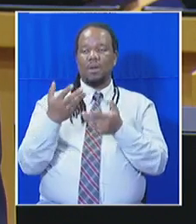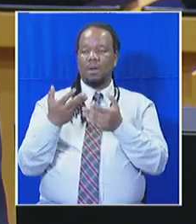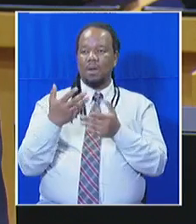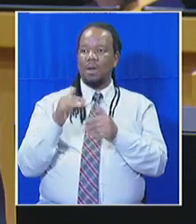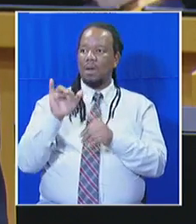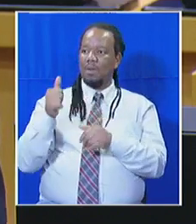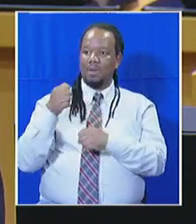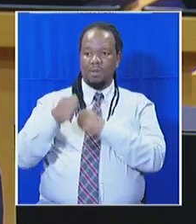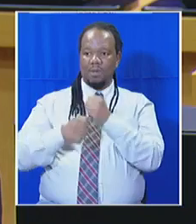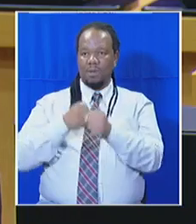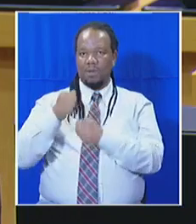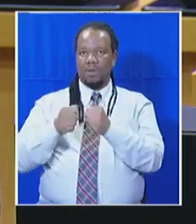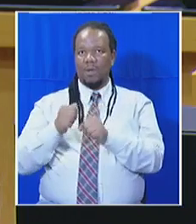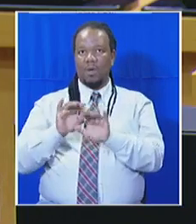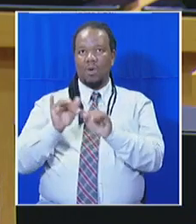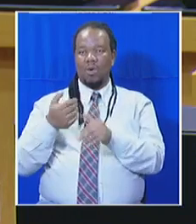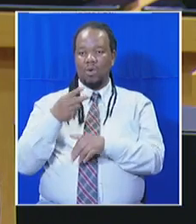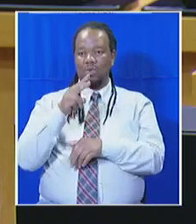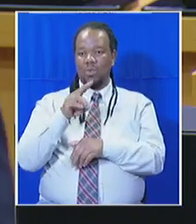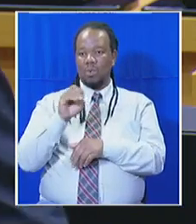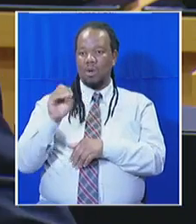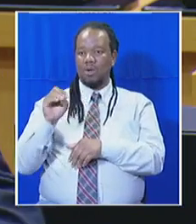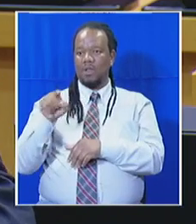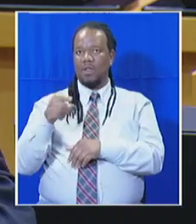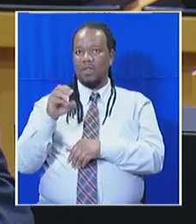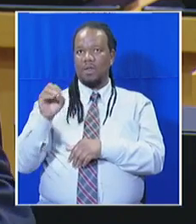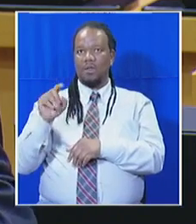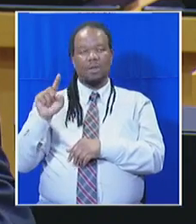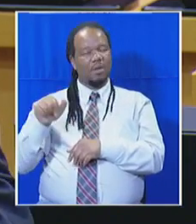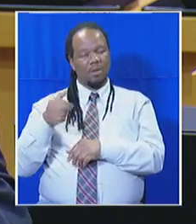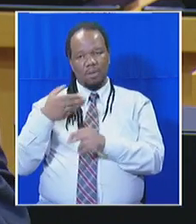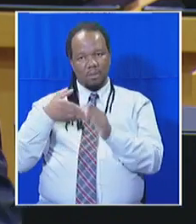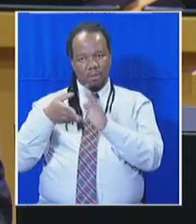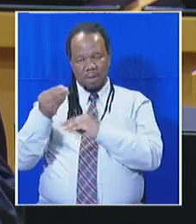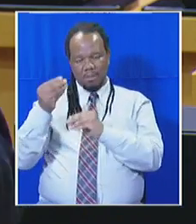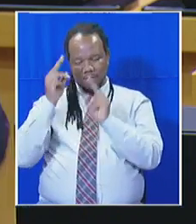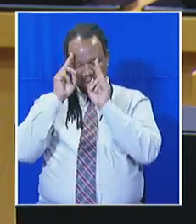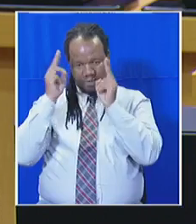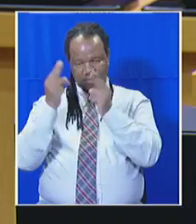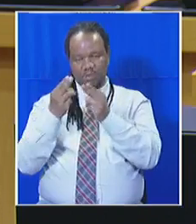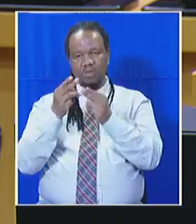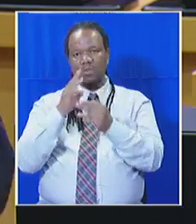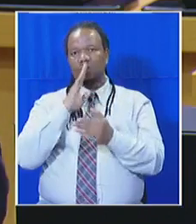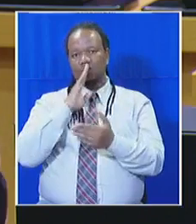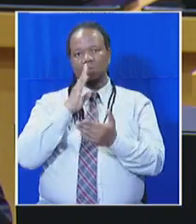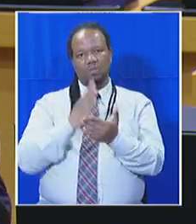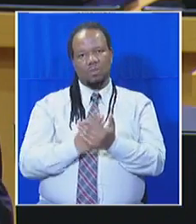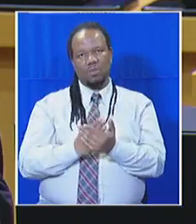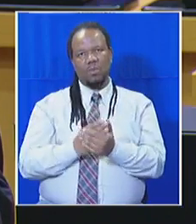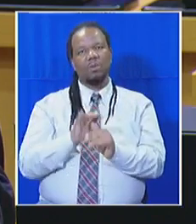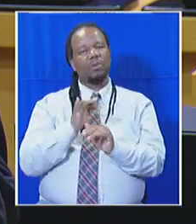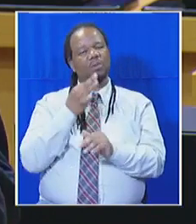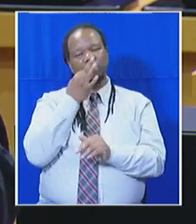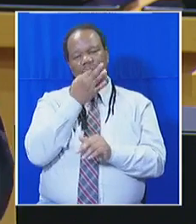180,000 per annum or even 200,000 can't afford university. That's a fact. And we said we are reviewing